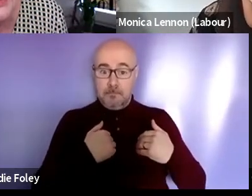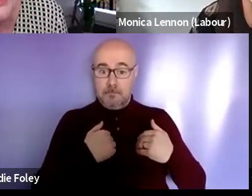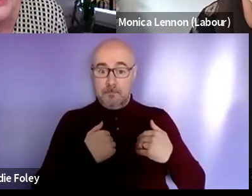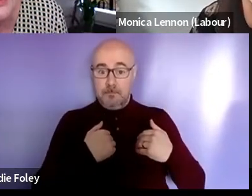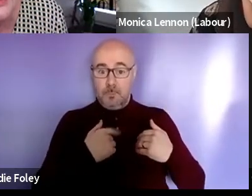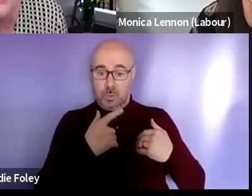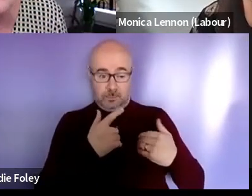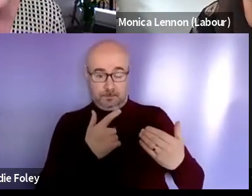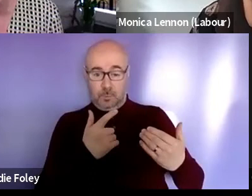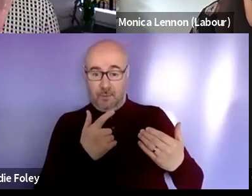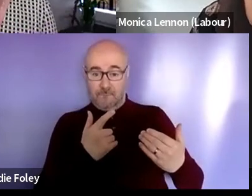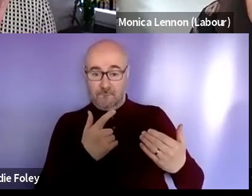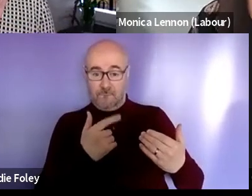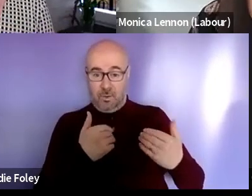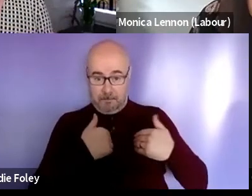sum over the cost of my